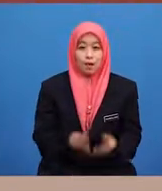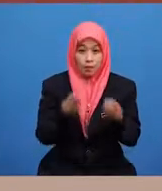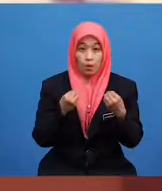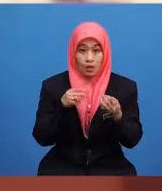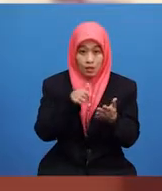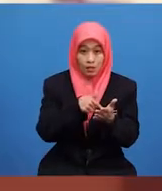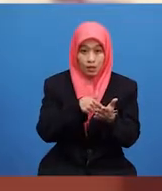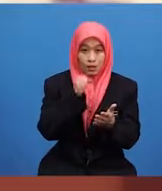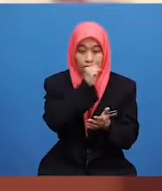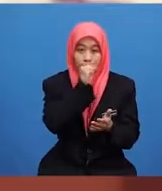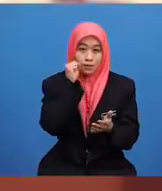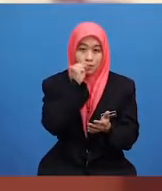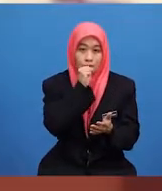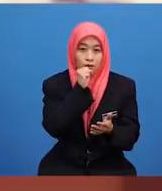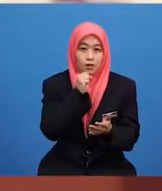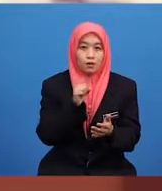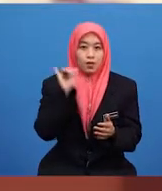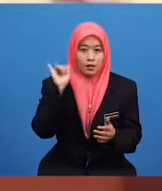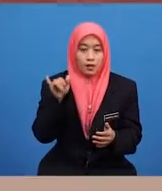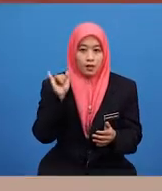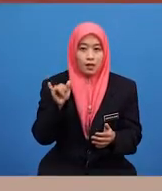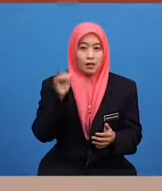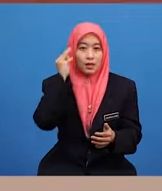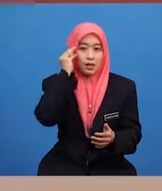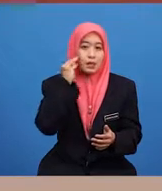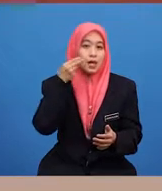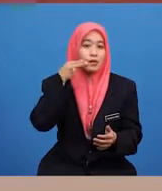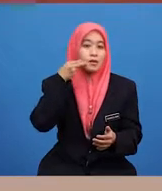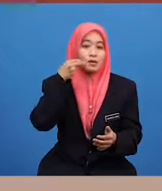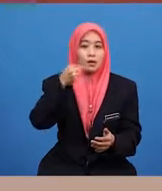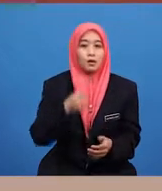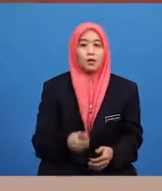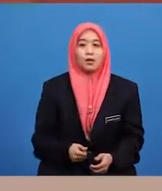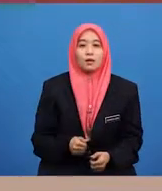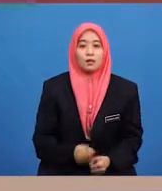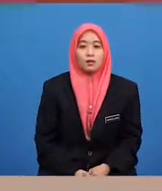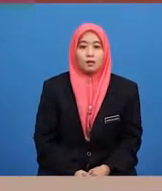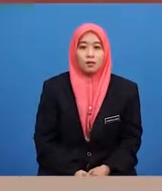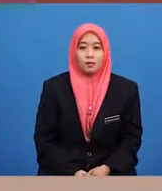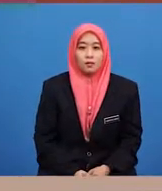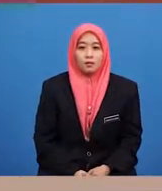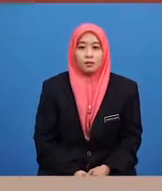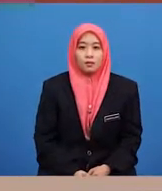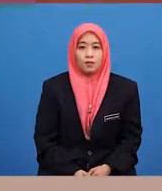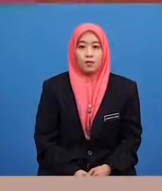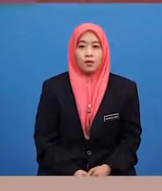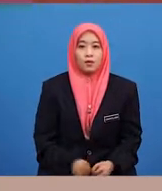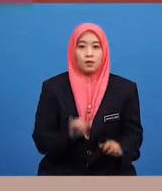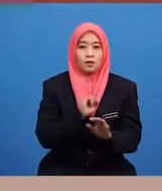chant? Yes, please, Miss Hazrin. All right, Yolo. You know, I can't say no to